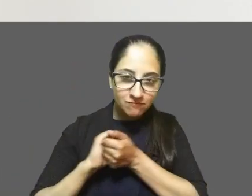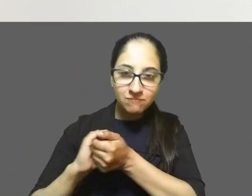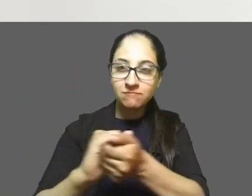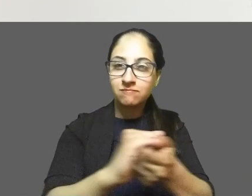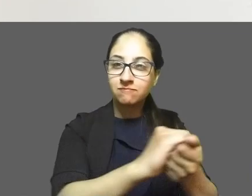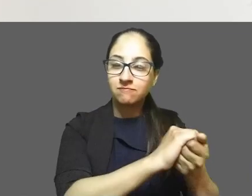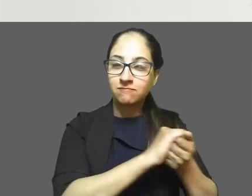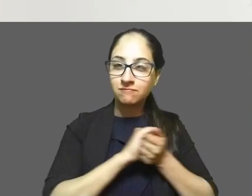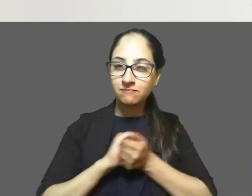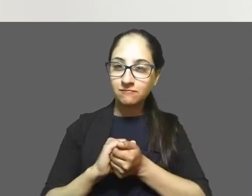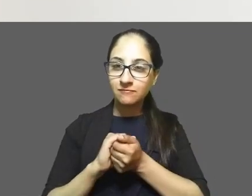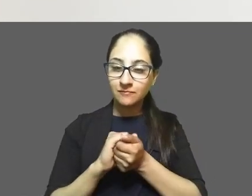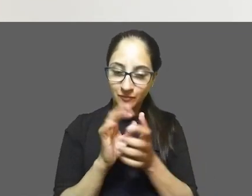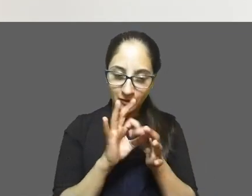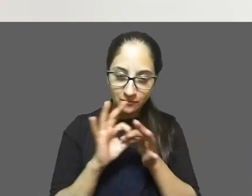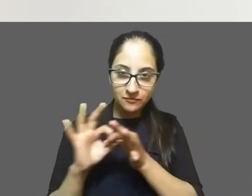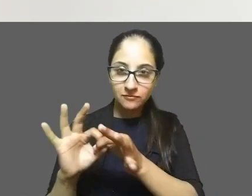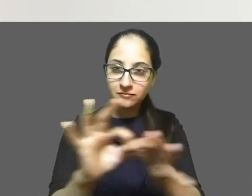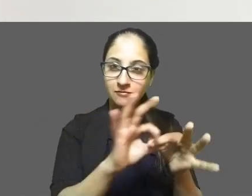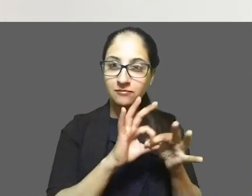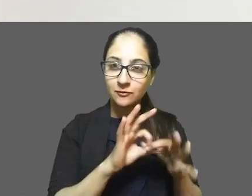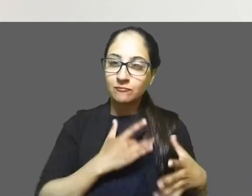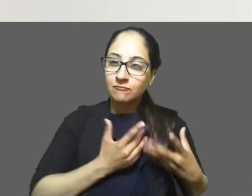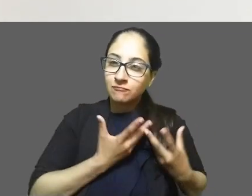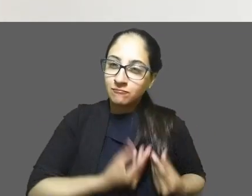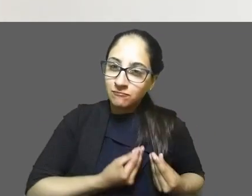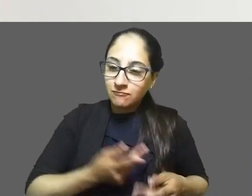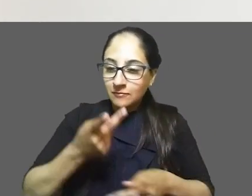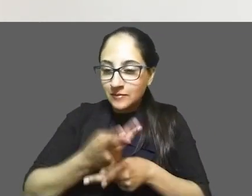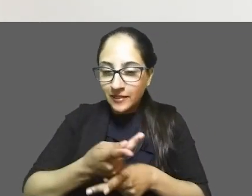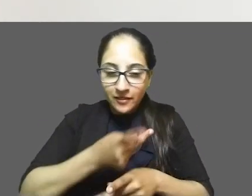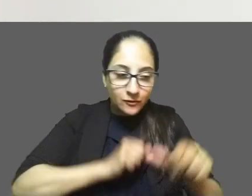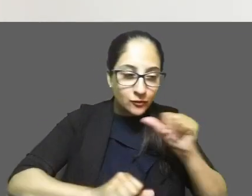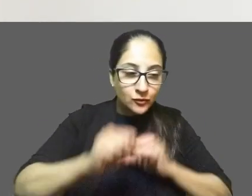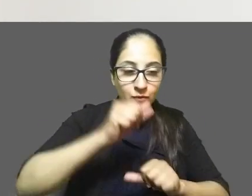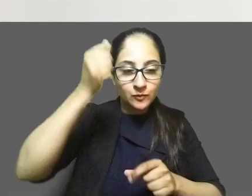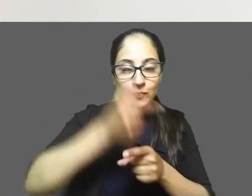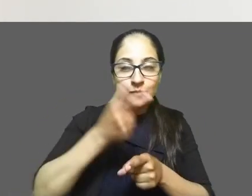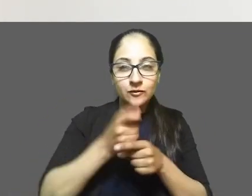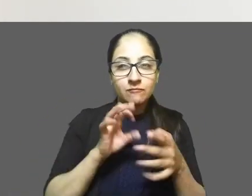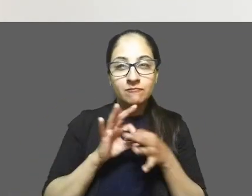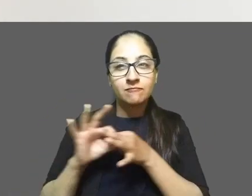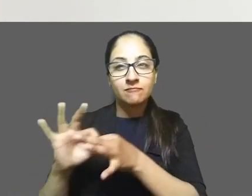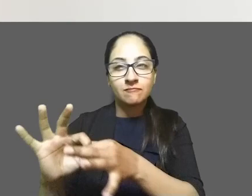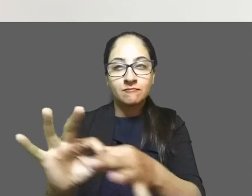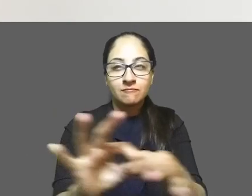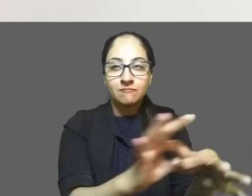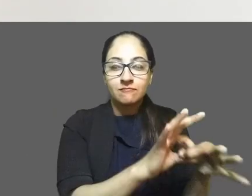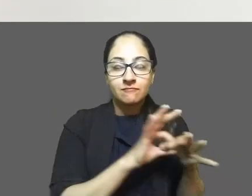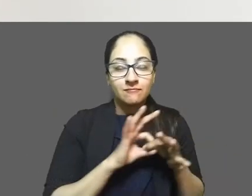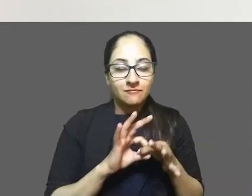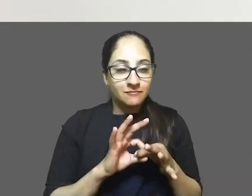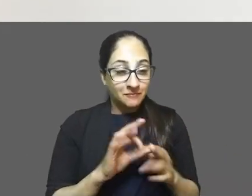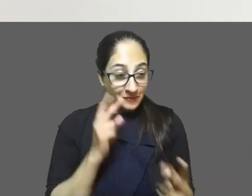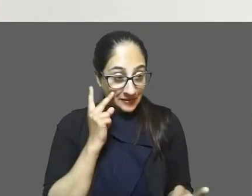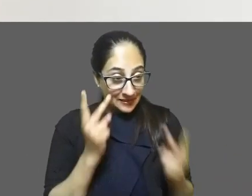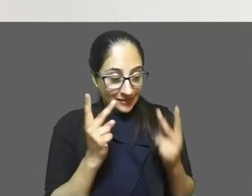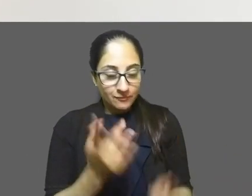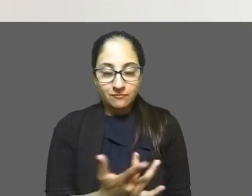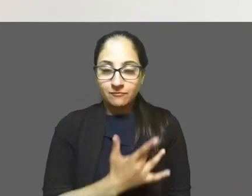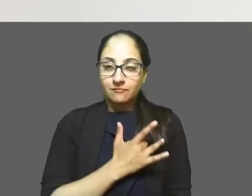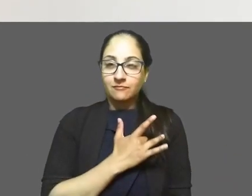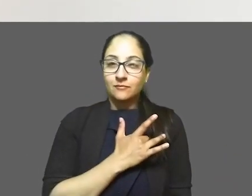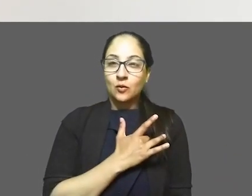different way, in the spirit of kindness and compassion and brotherhood. And this has been most